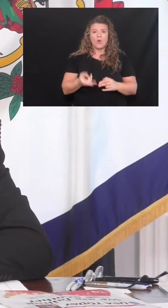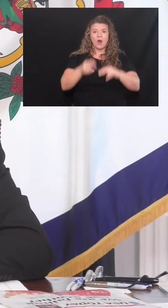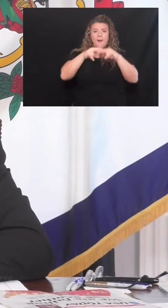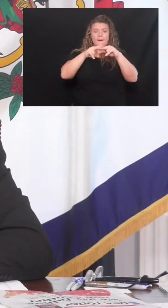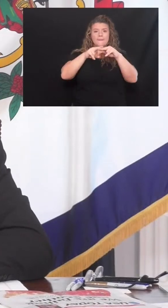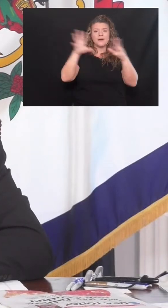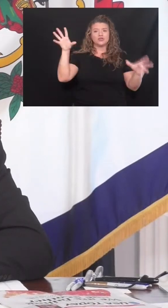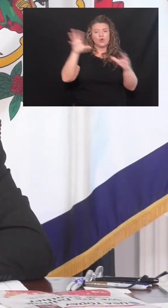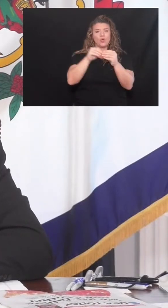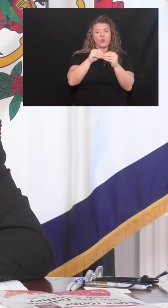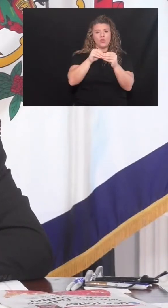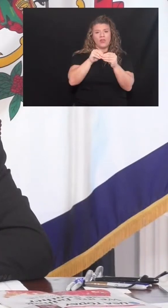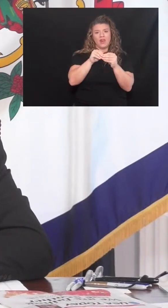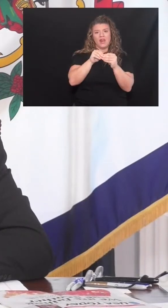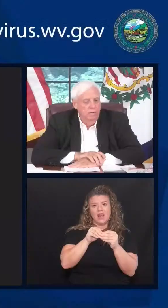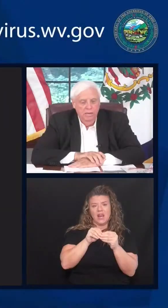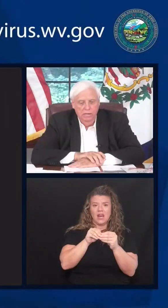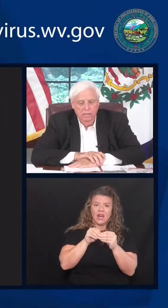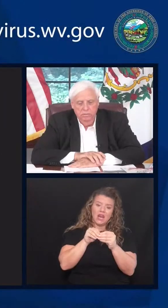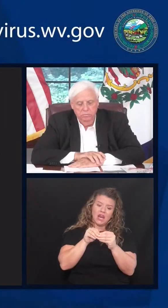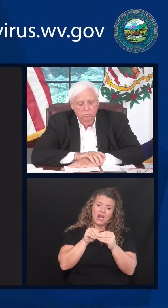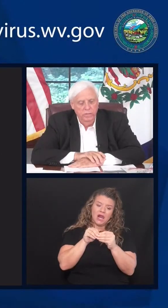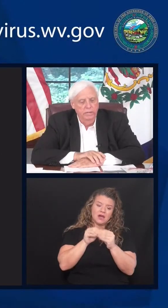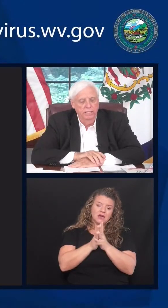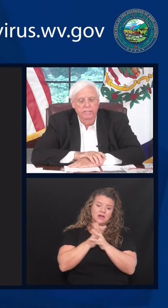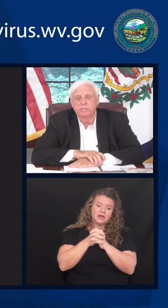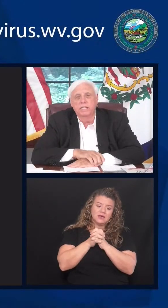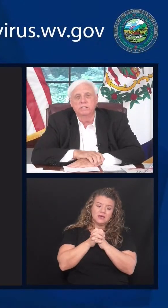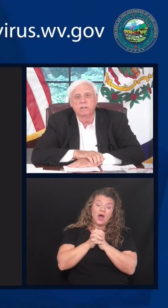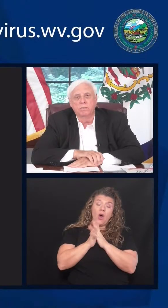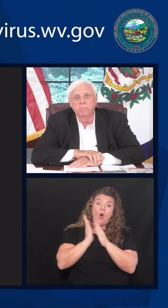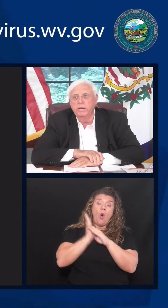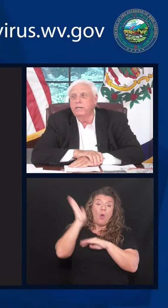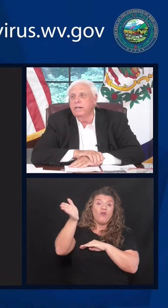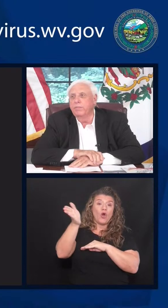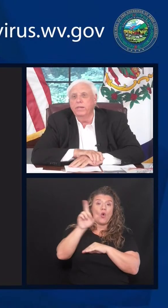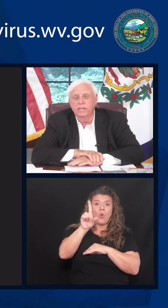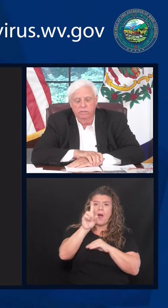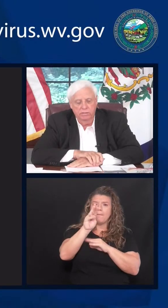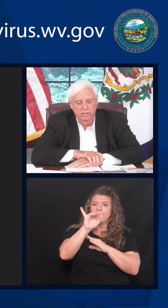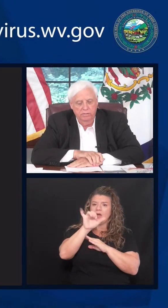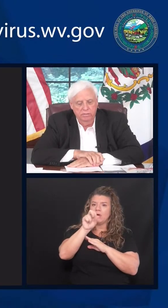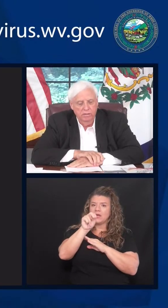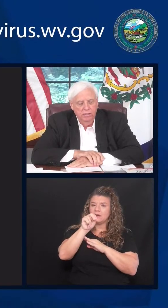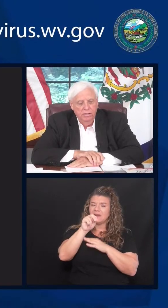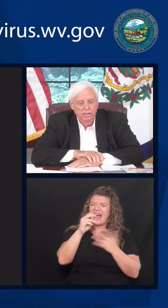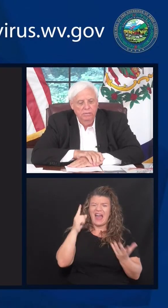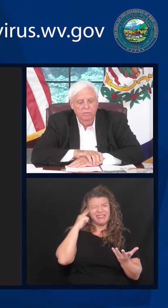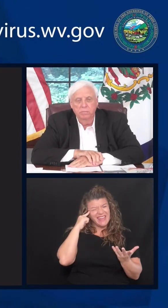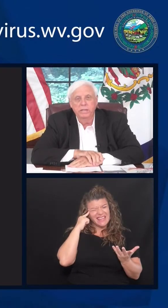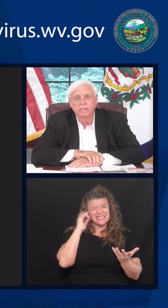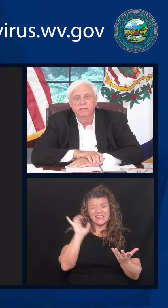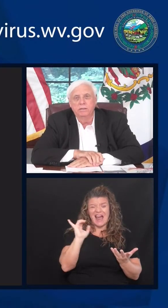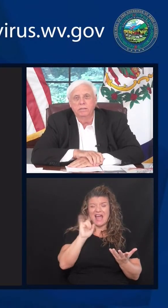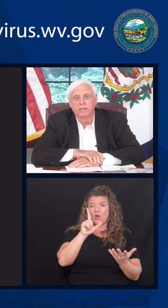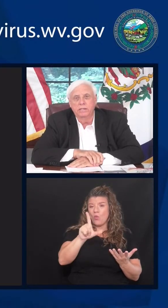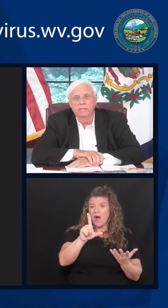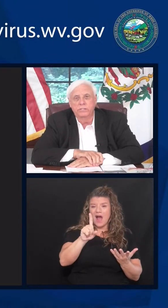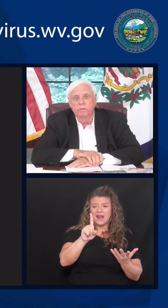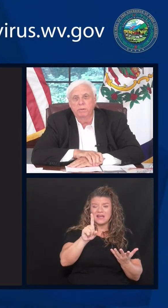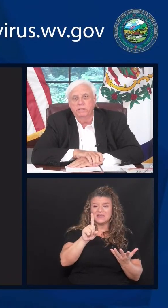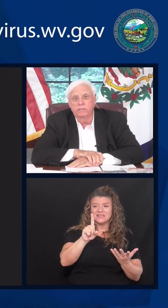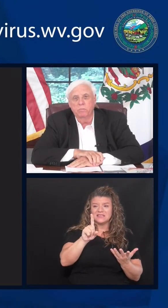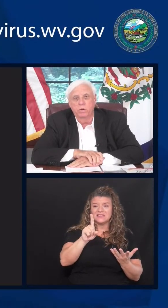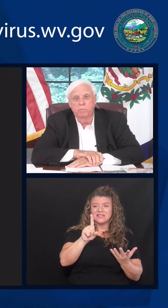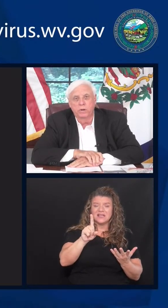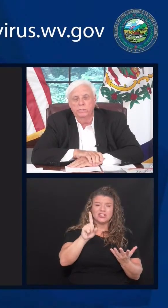a grand total of well in excess of 1 million. I think it's 1 million. It